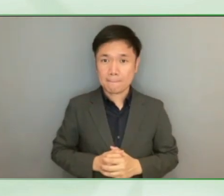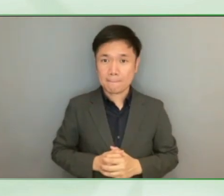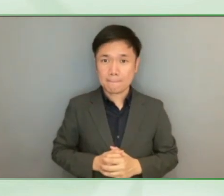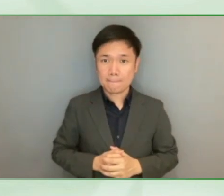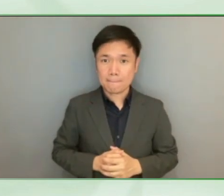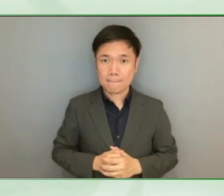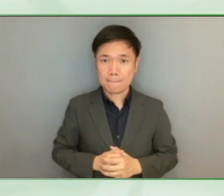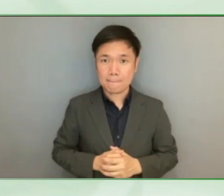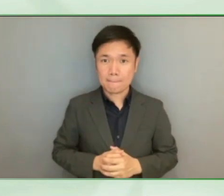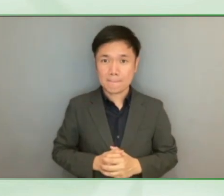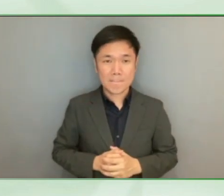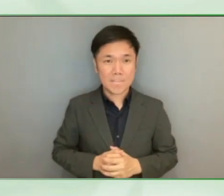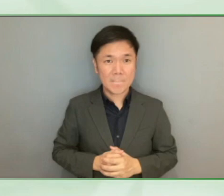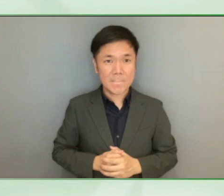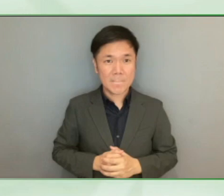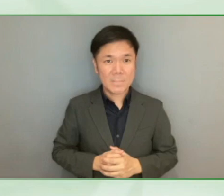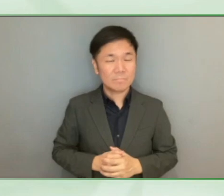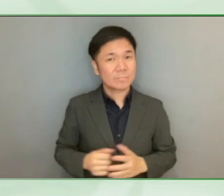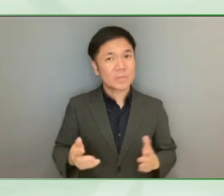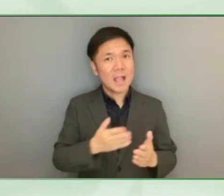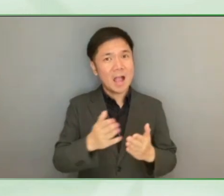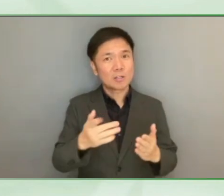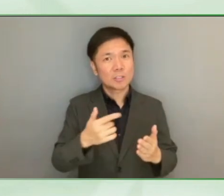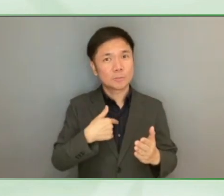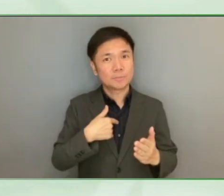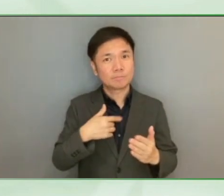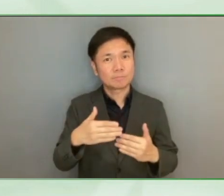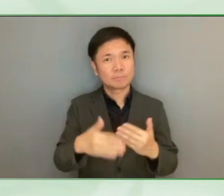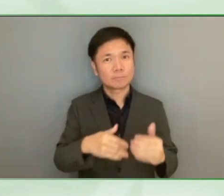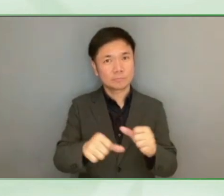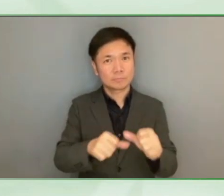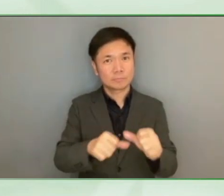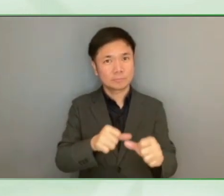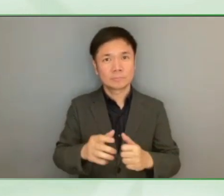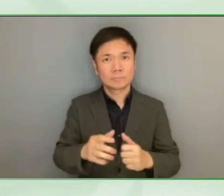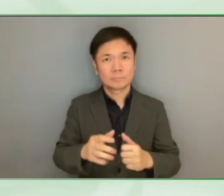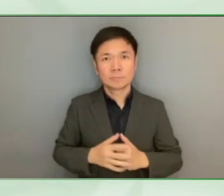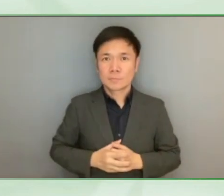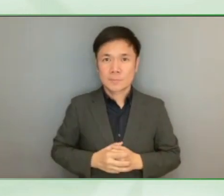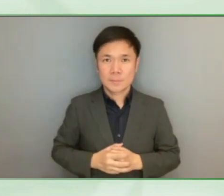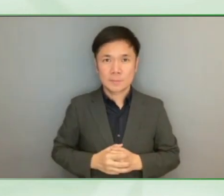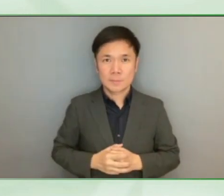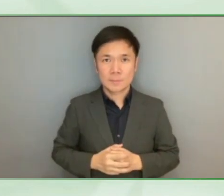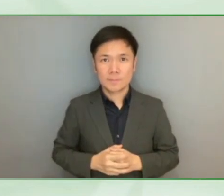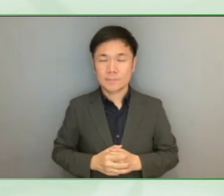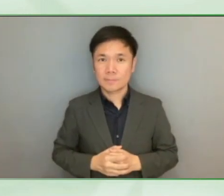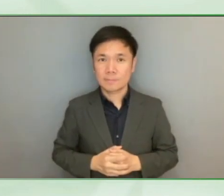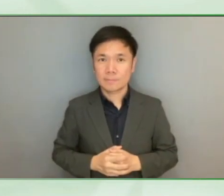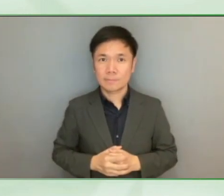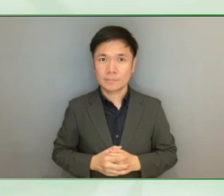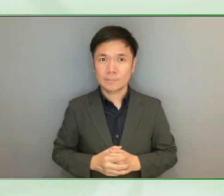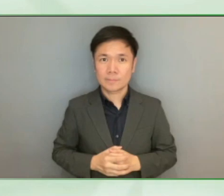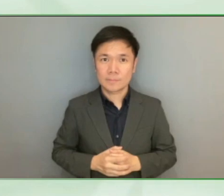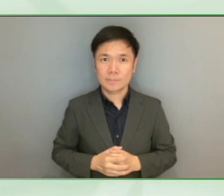how can you organize this? How can you? One thing we do put focus on from the